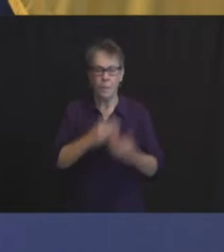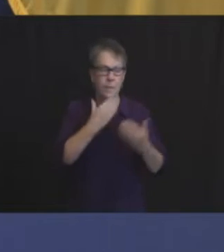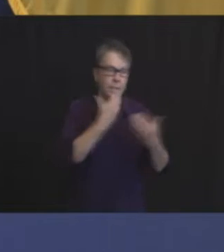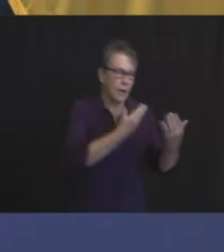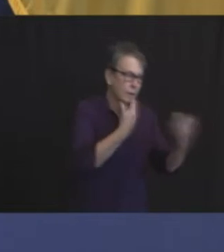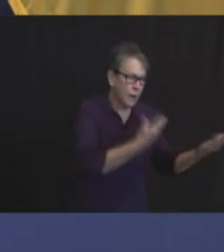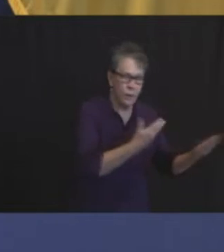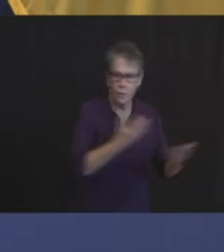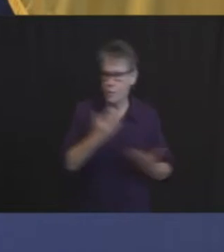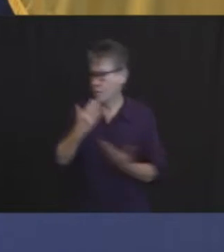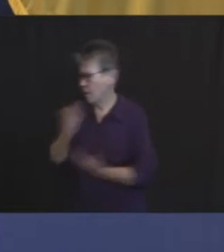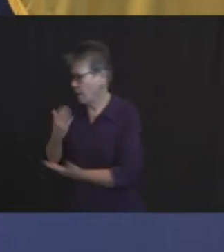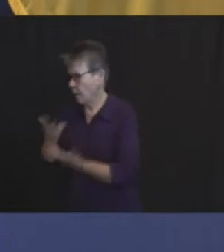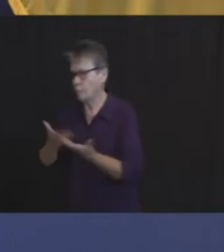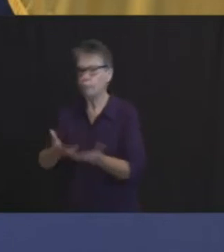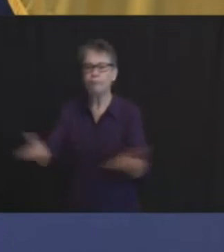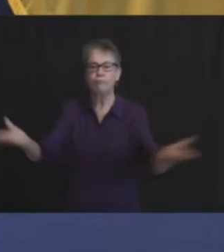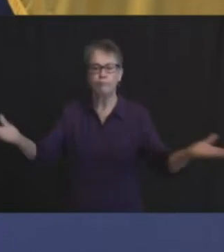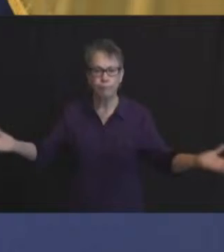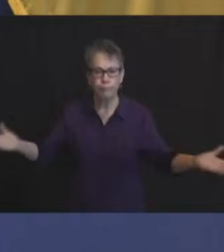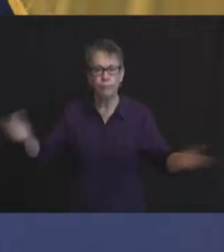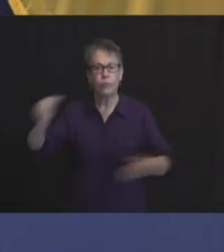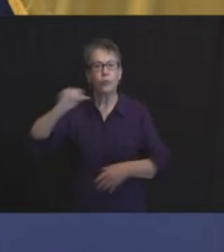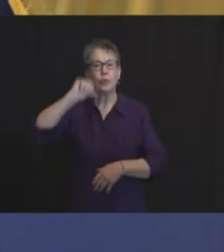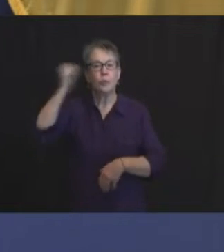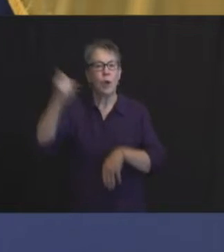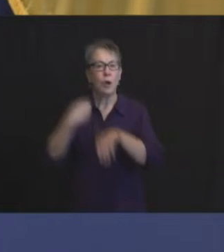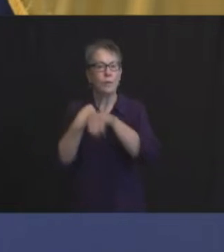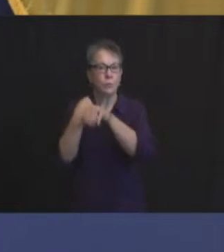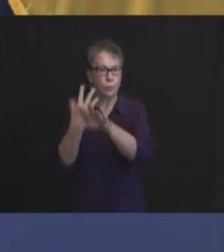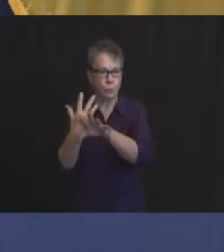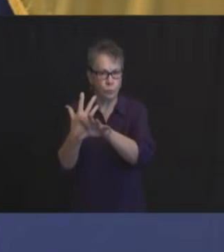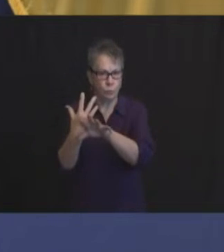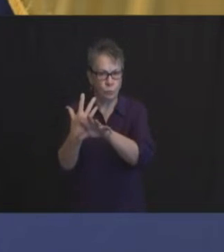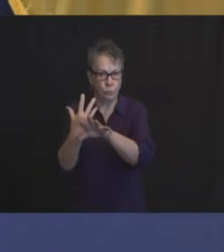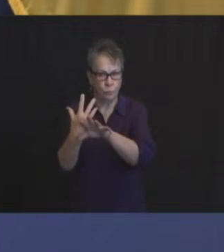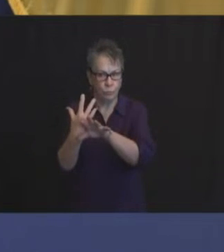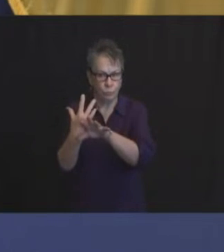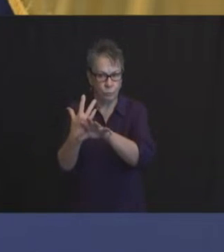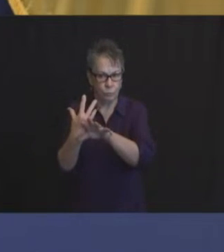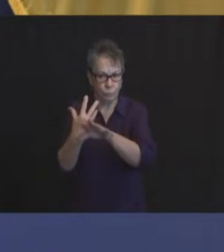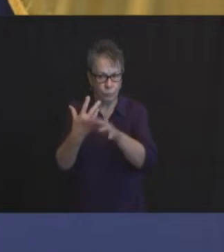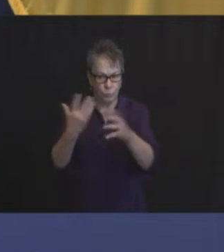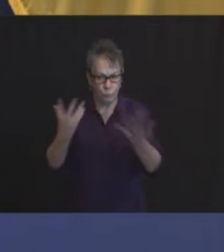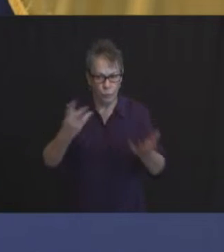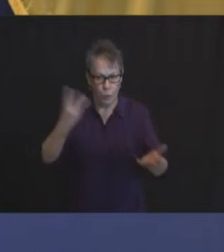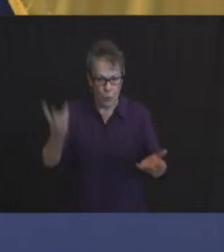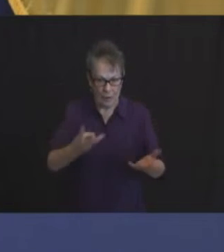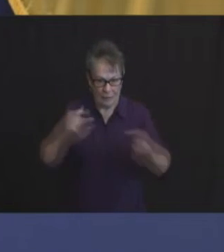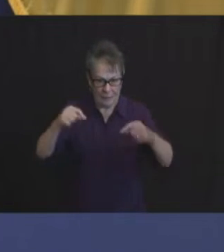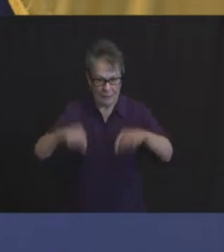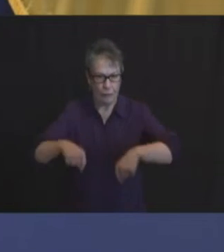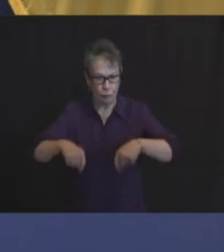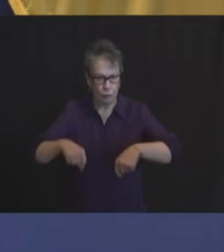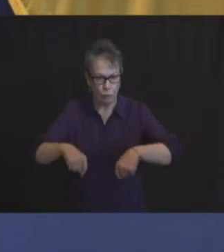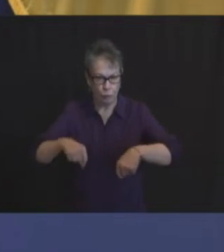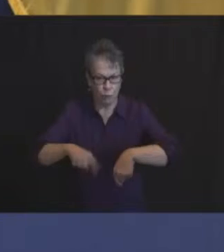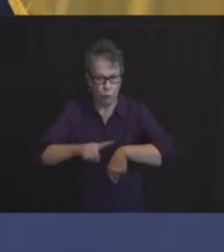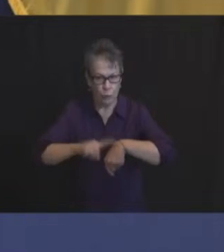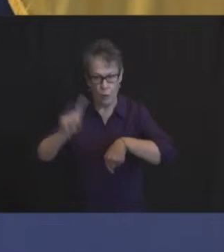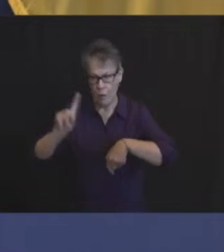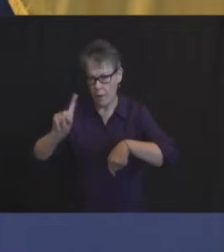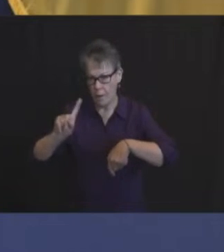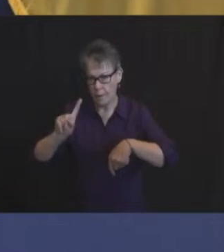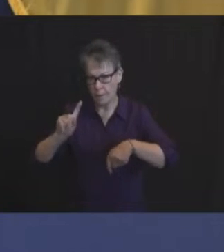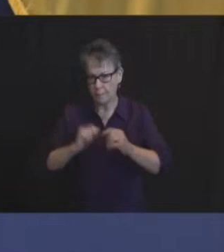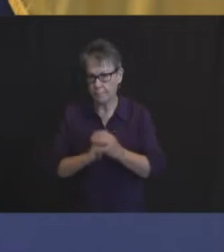we will be virtual tomorrow together at 1 o'clock on Wednesday. My guess is we'll have some